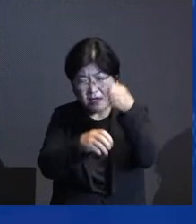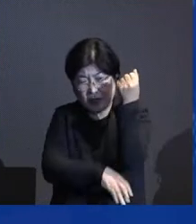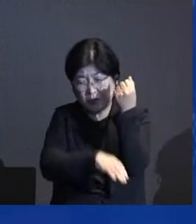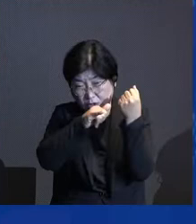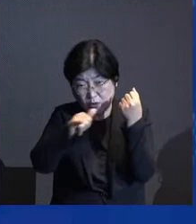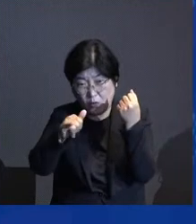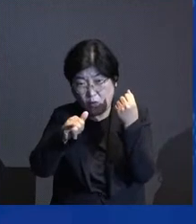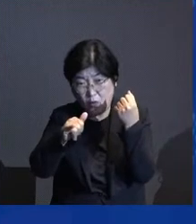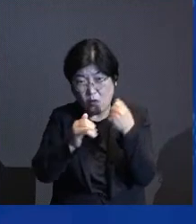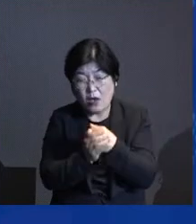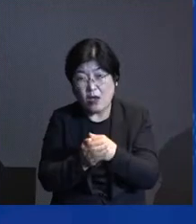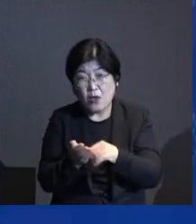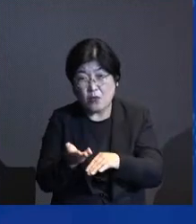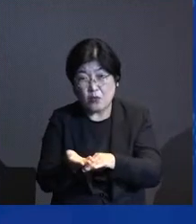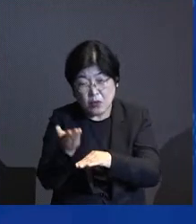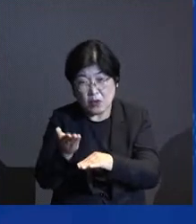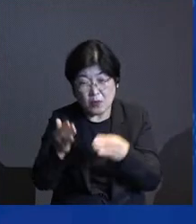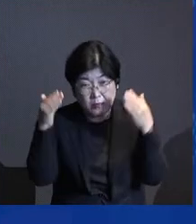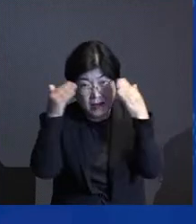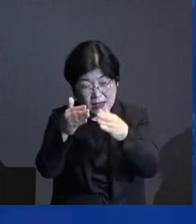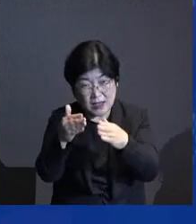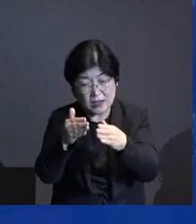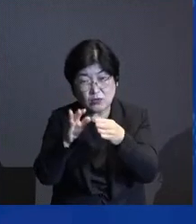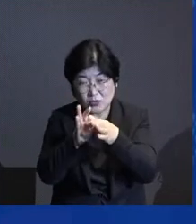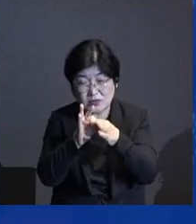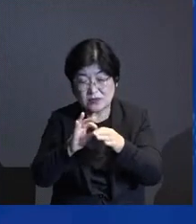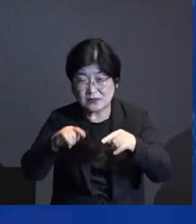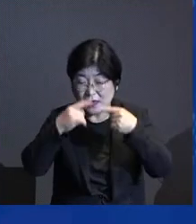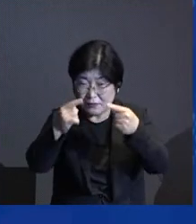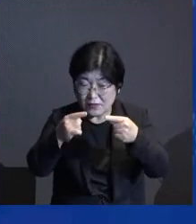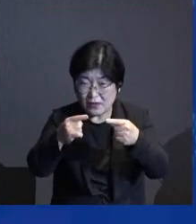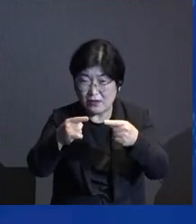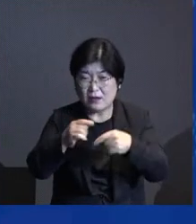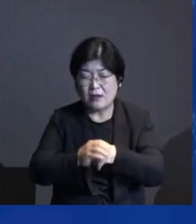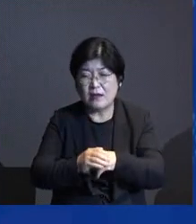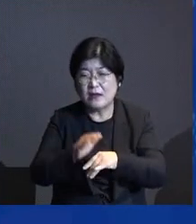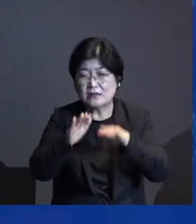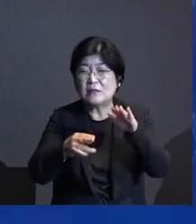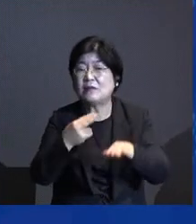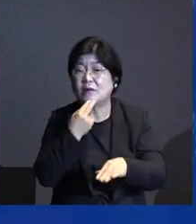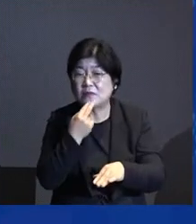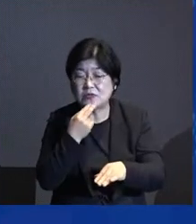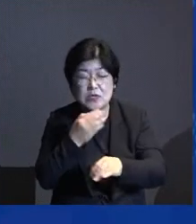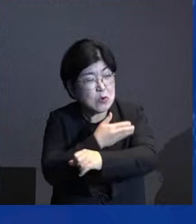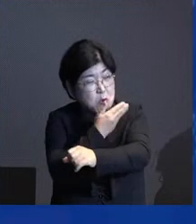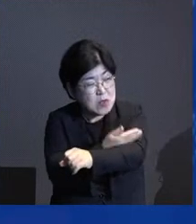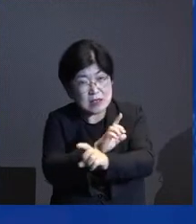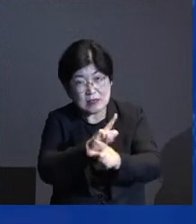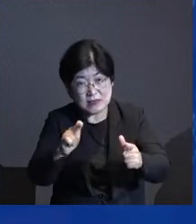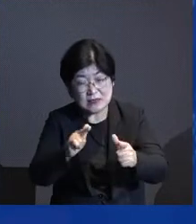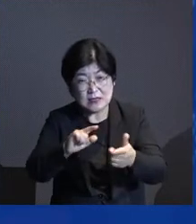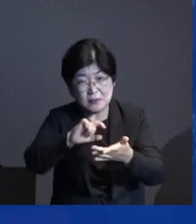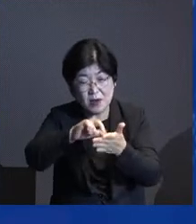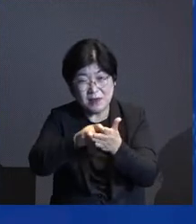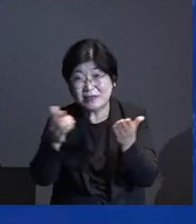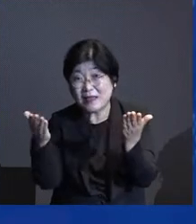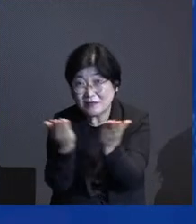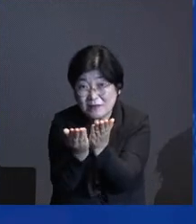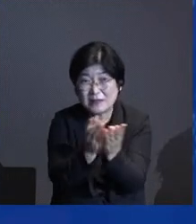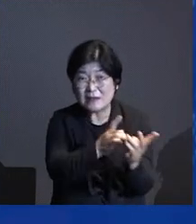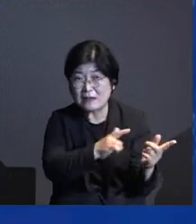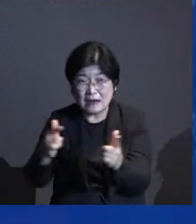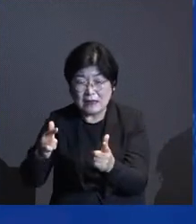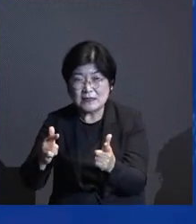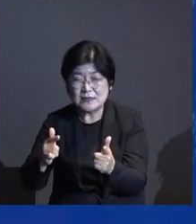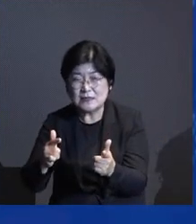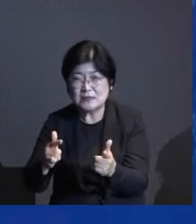participation, accountability, non-discrimination, empowerment, and legality, the so-called panel principle from